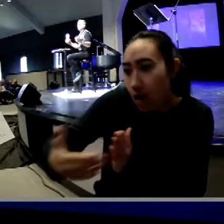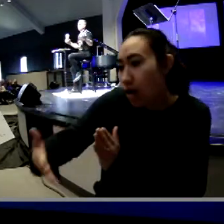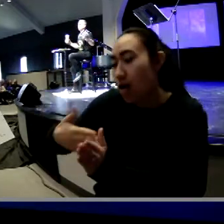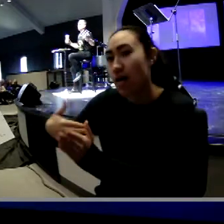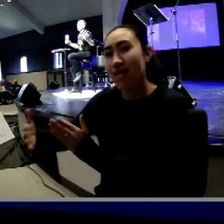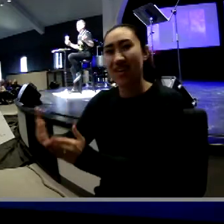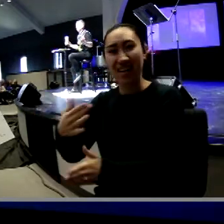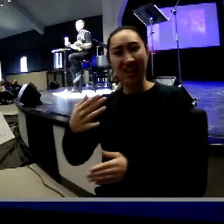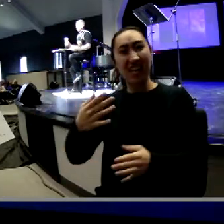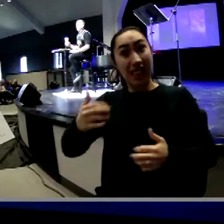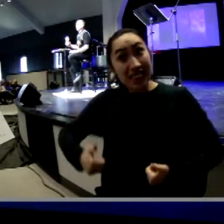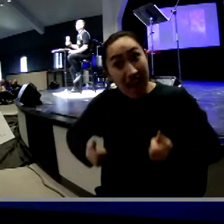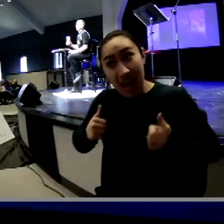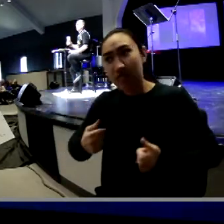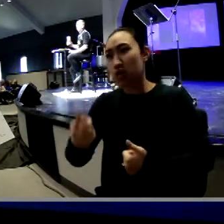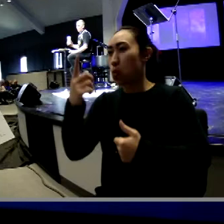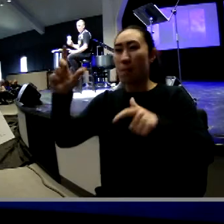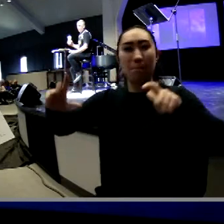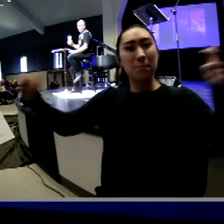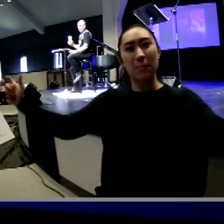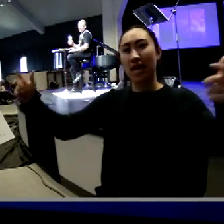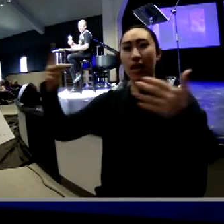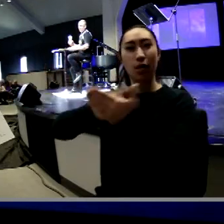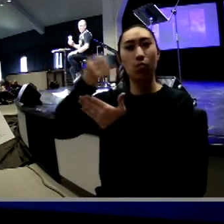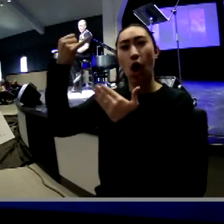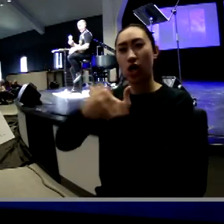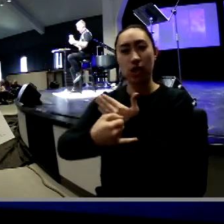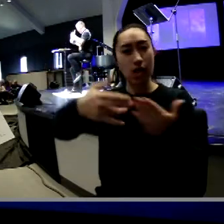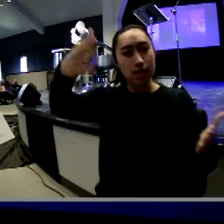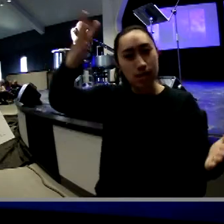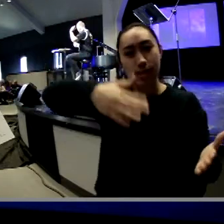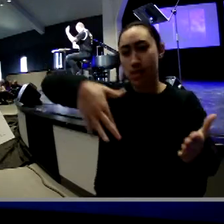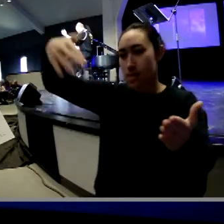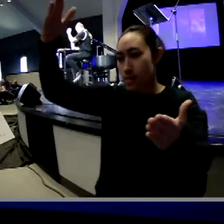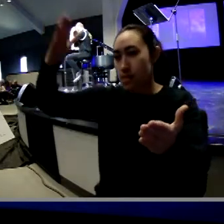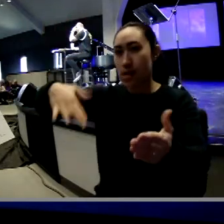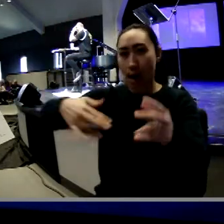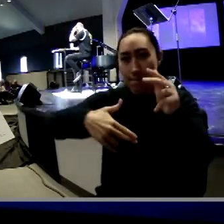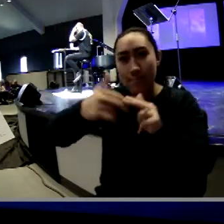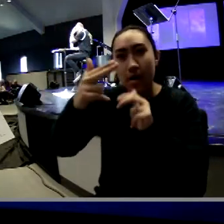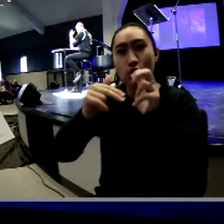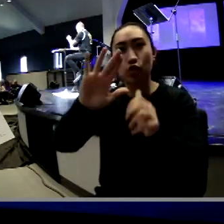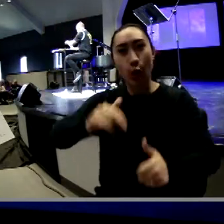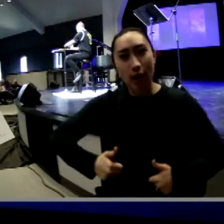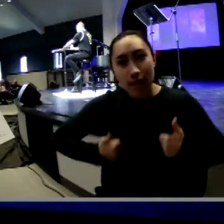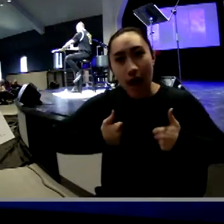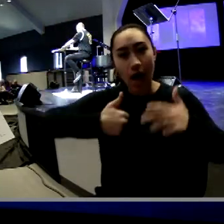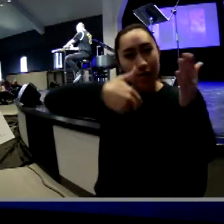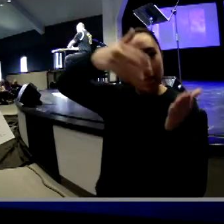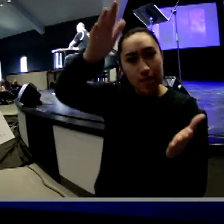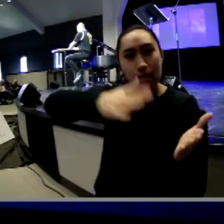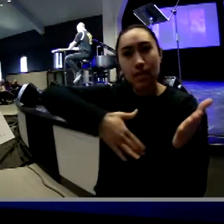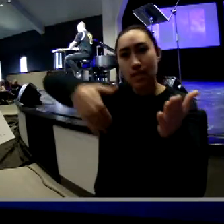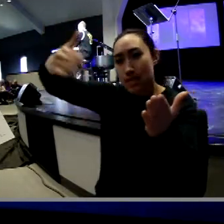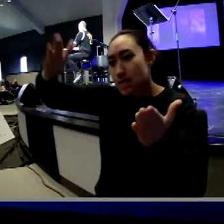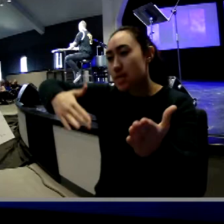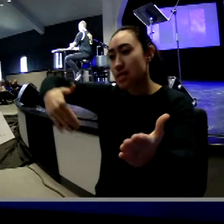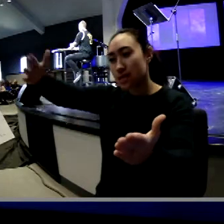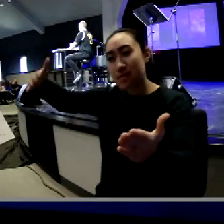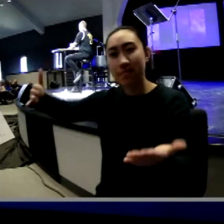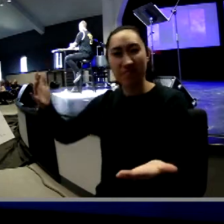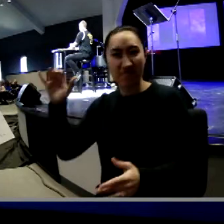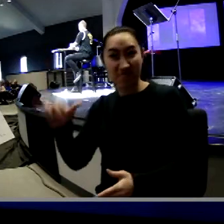art. Make it something beautiful. Make it into something better. It's just kind of how I think. Now, I have a question about Summit's